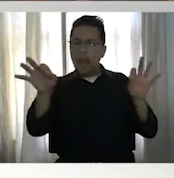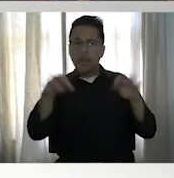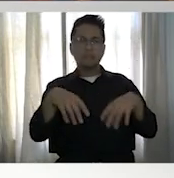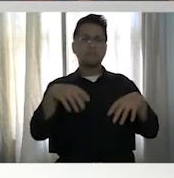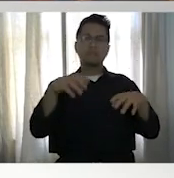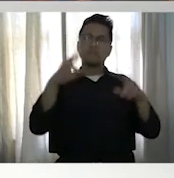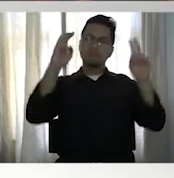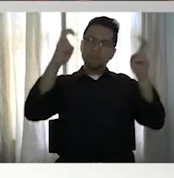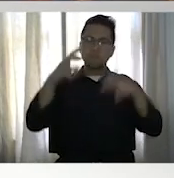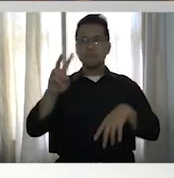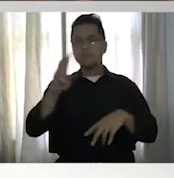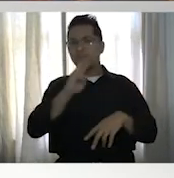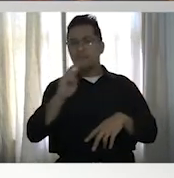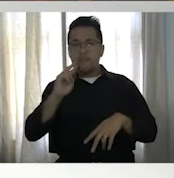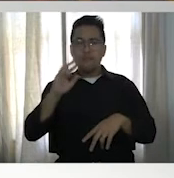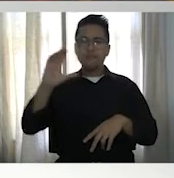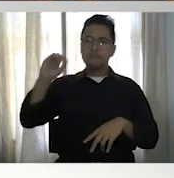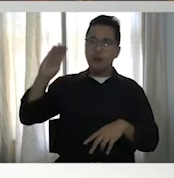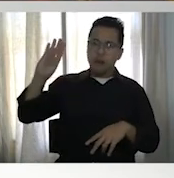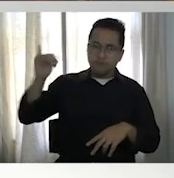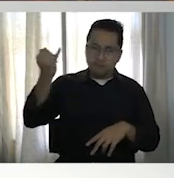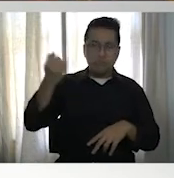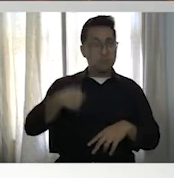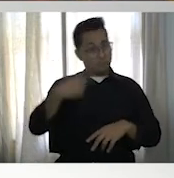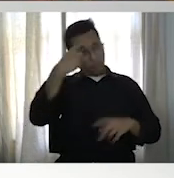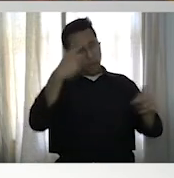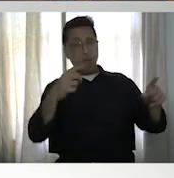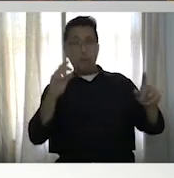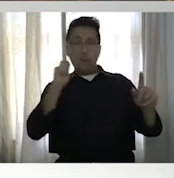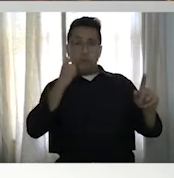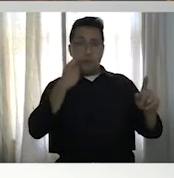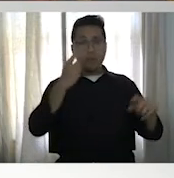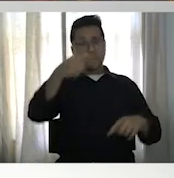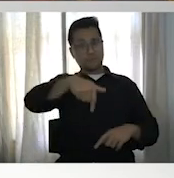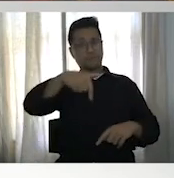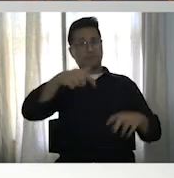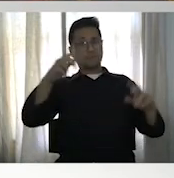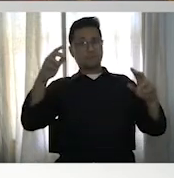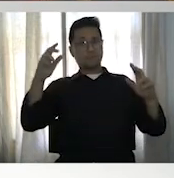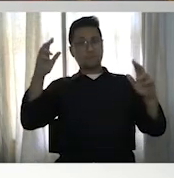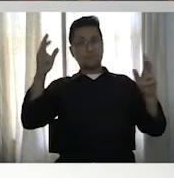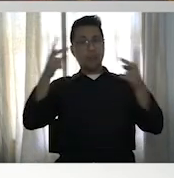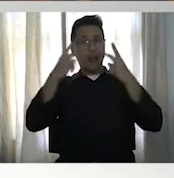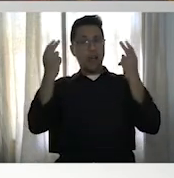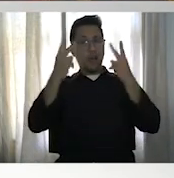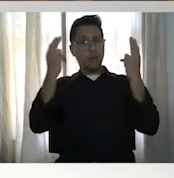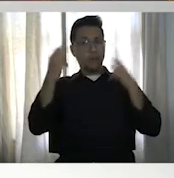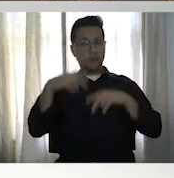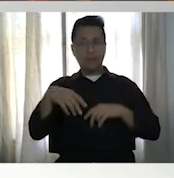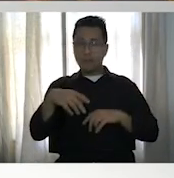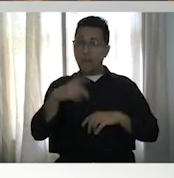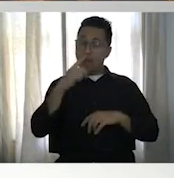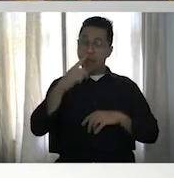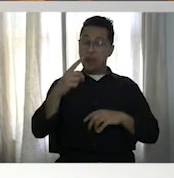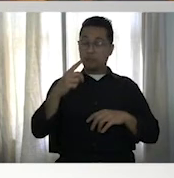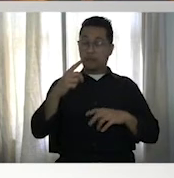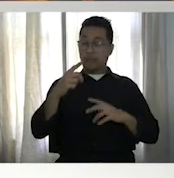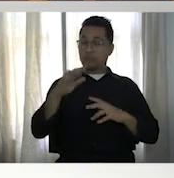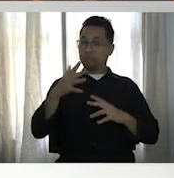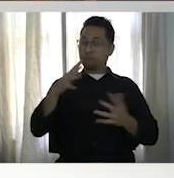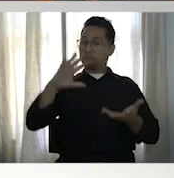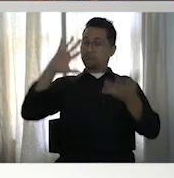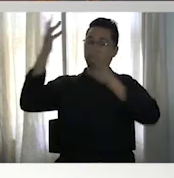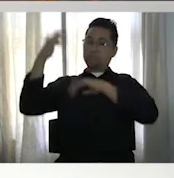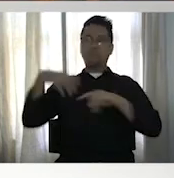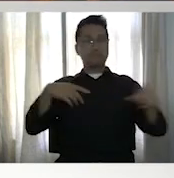of thing. And I thought this would be it was Halloween, it was cool to do this, and it sort of backfired in a way. She wrote a